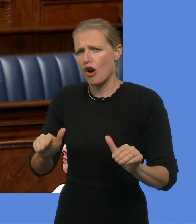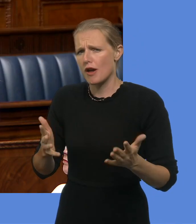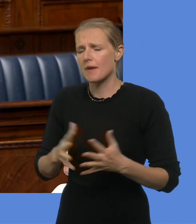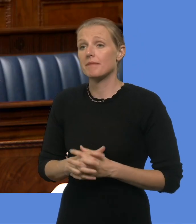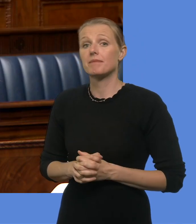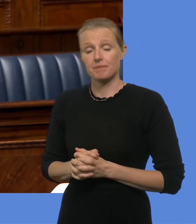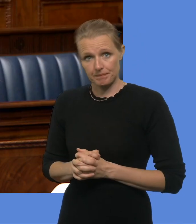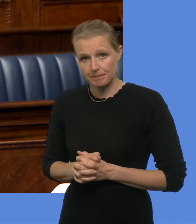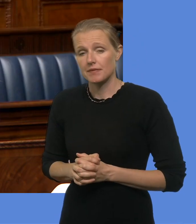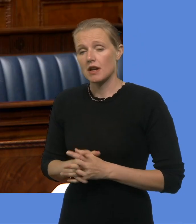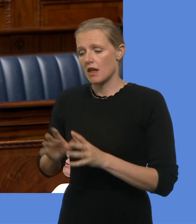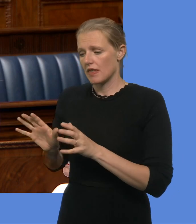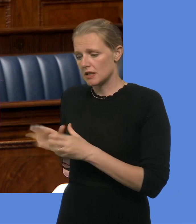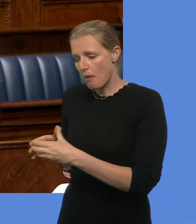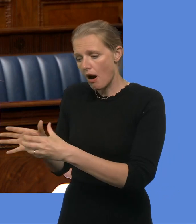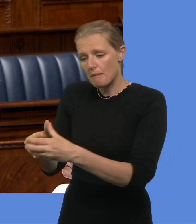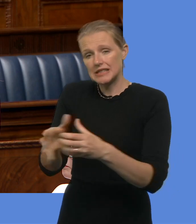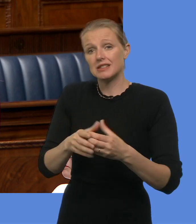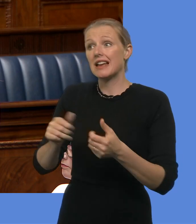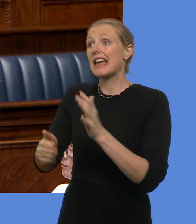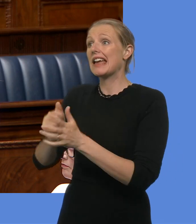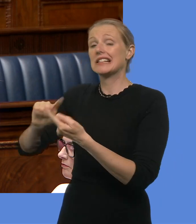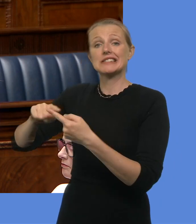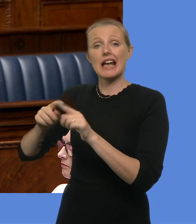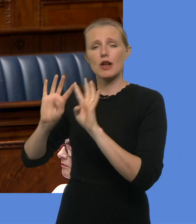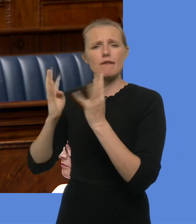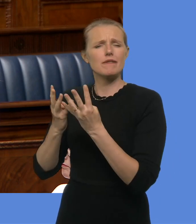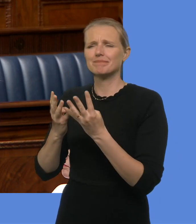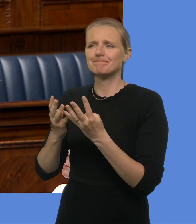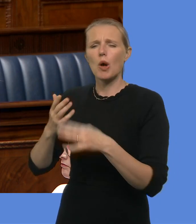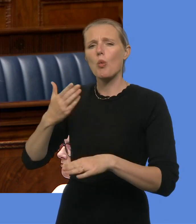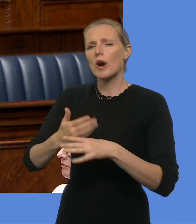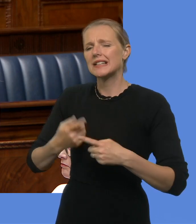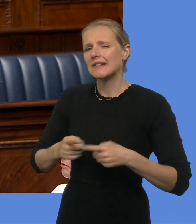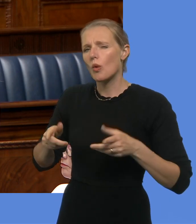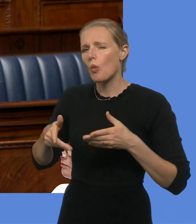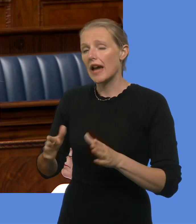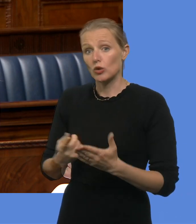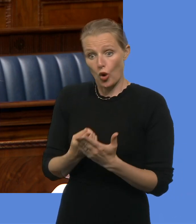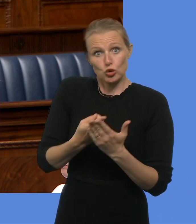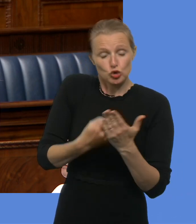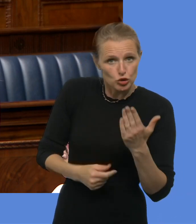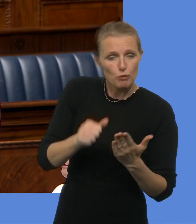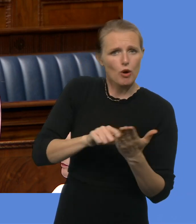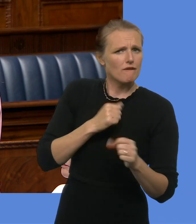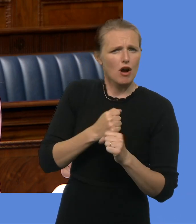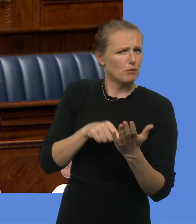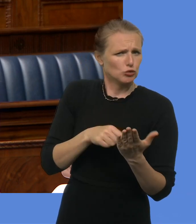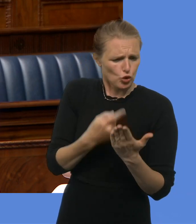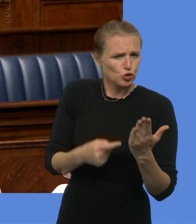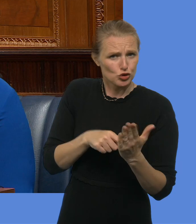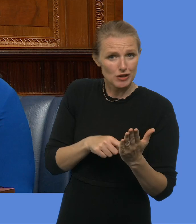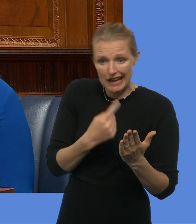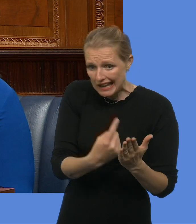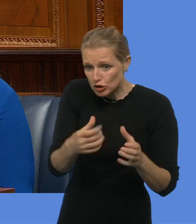and the executive operate in a number of different ways, as the member is aware. It's not just about the programme for government commitments, it's also about the strategies within